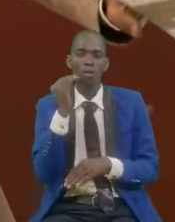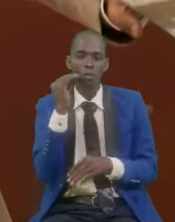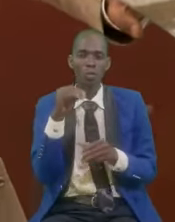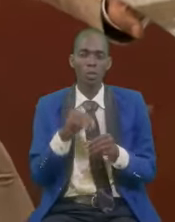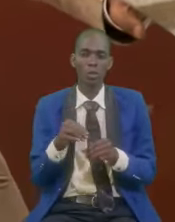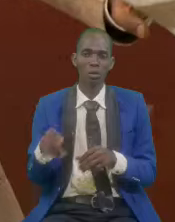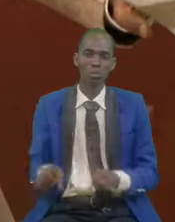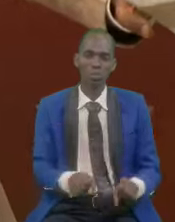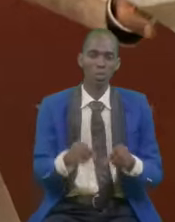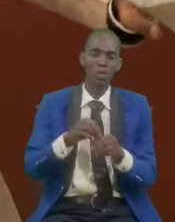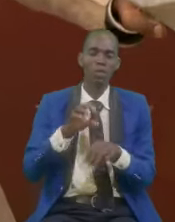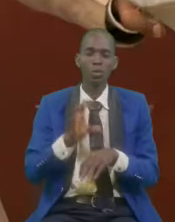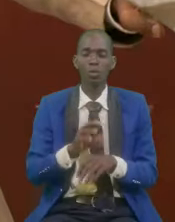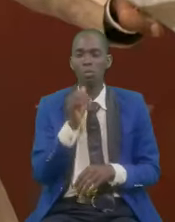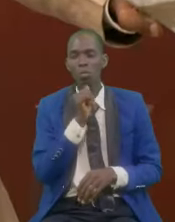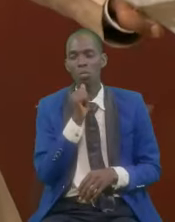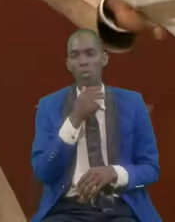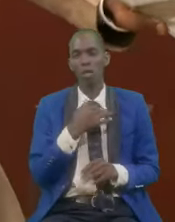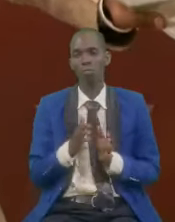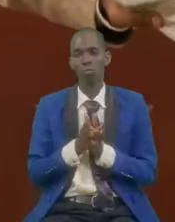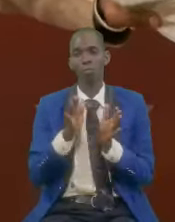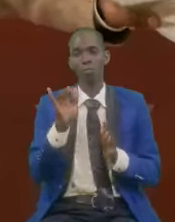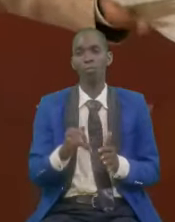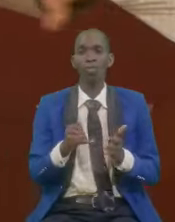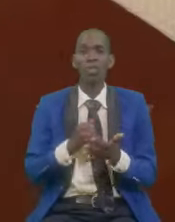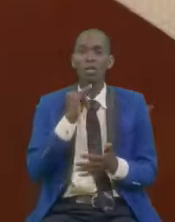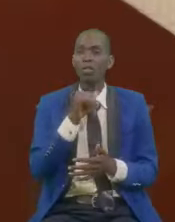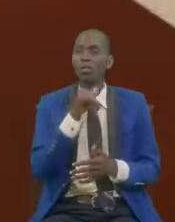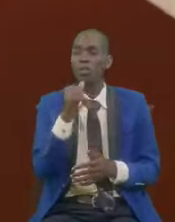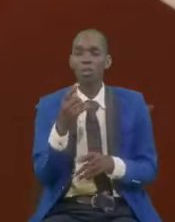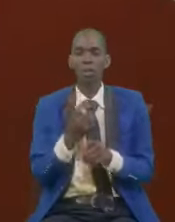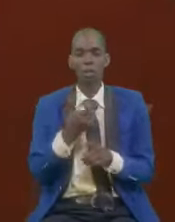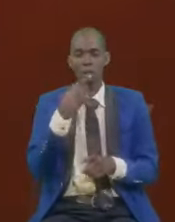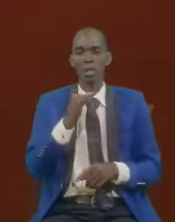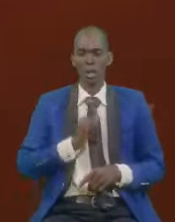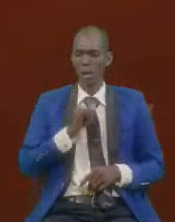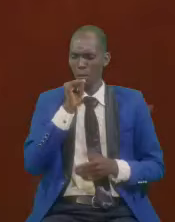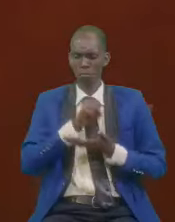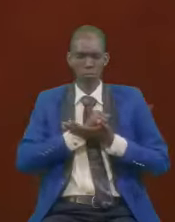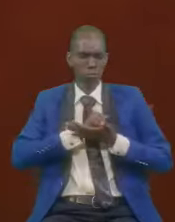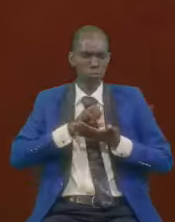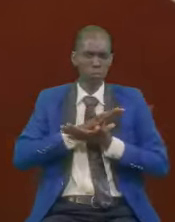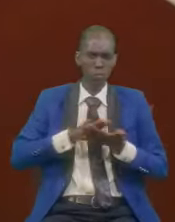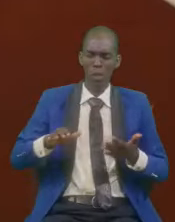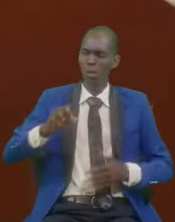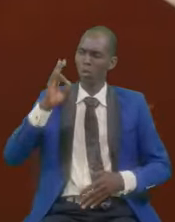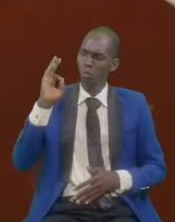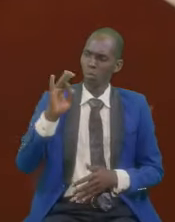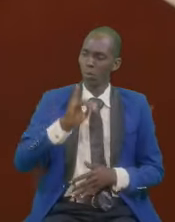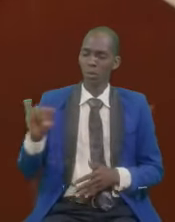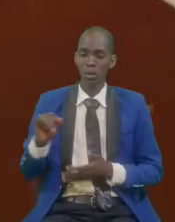church, privately and publicly. It's not just saying I'm sanctified or preaching sanctification,